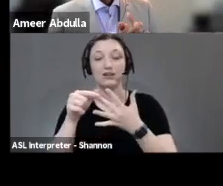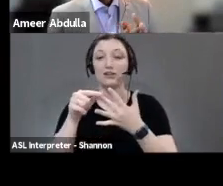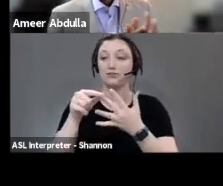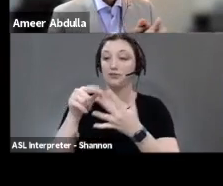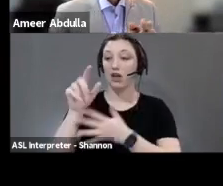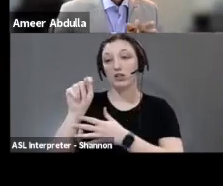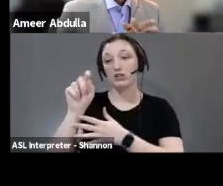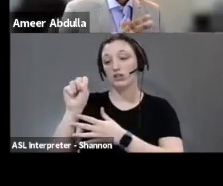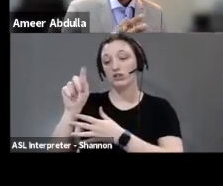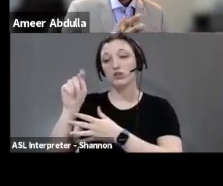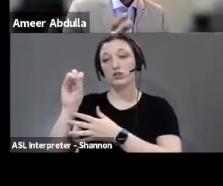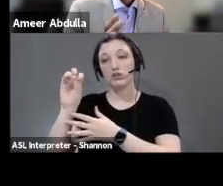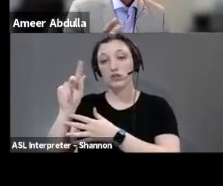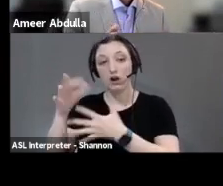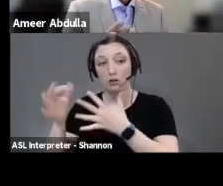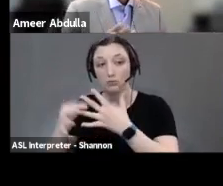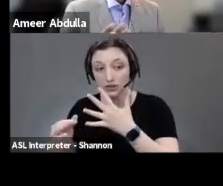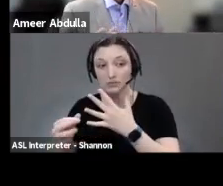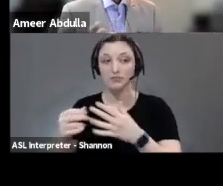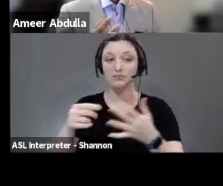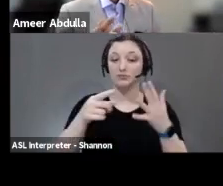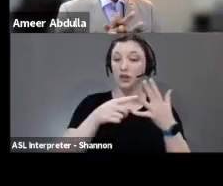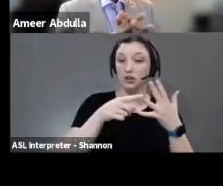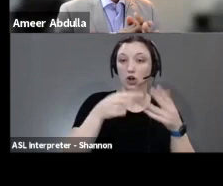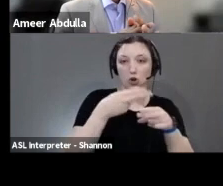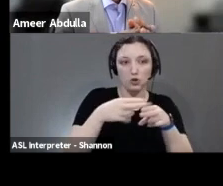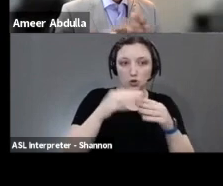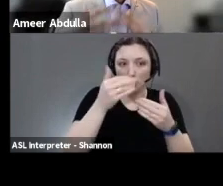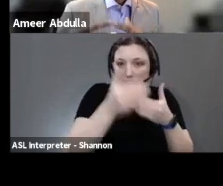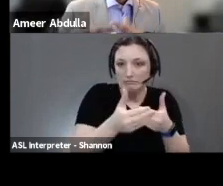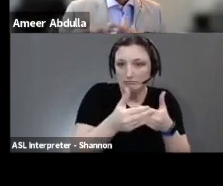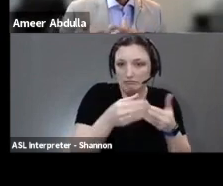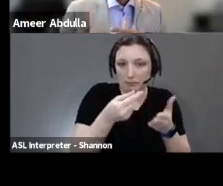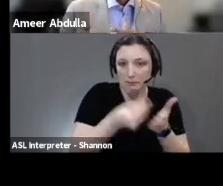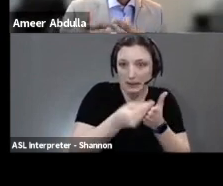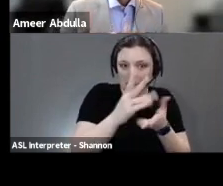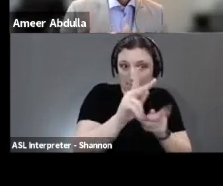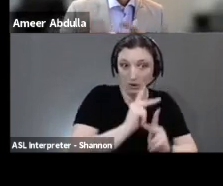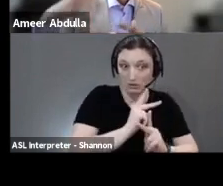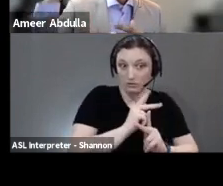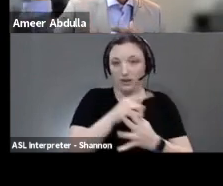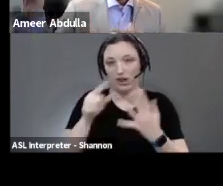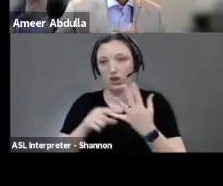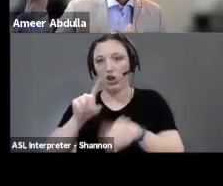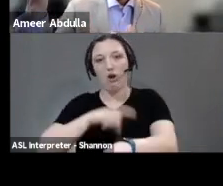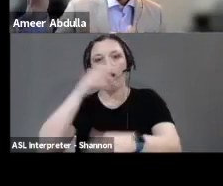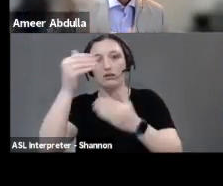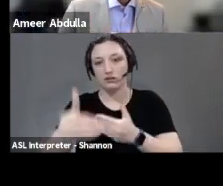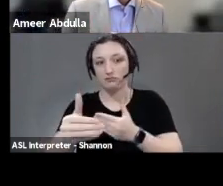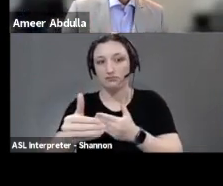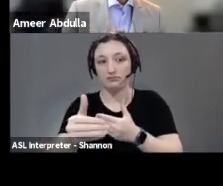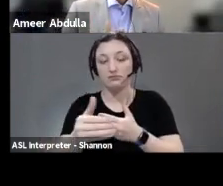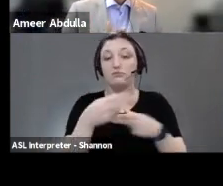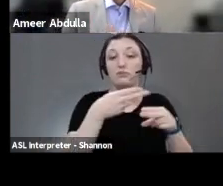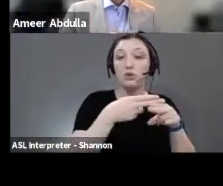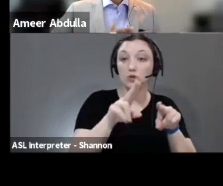short-term loans, and we have long-term loans. To clarify, short-term loan is a loan made by the organization or the corporation to the shareholder